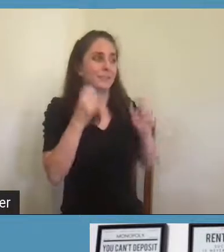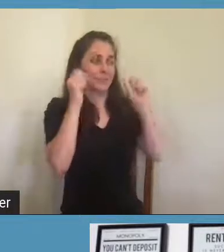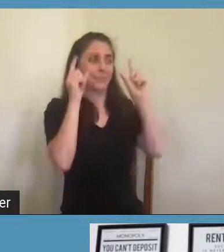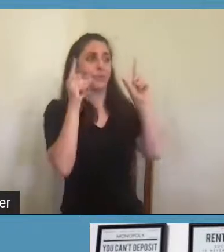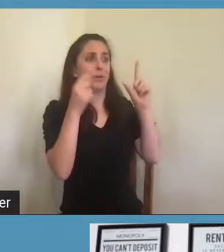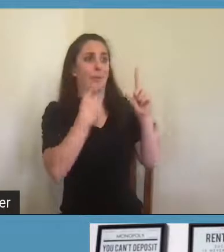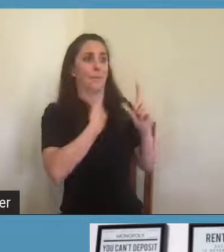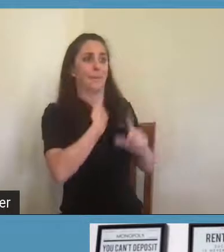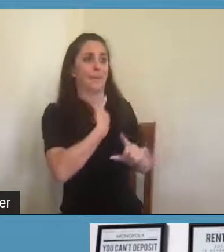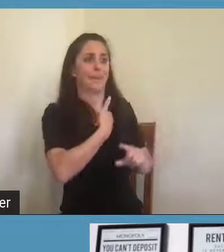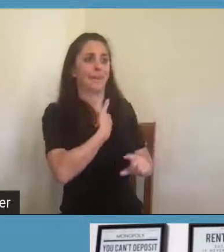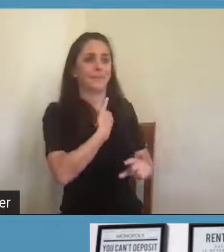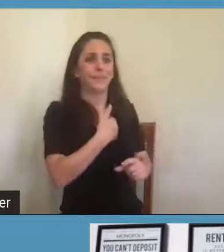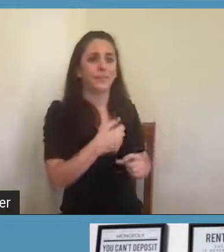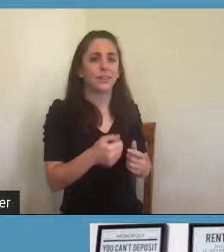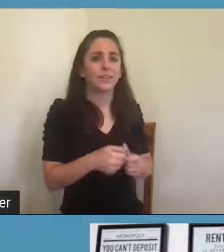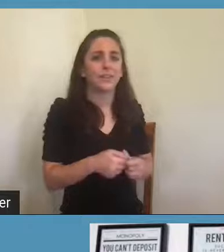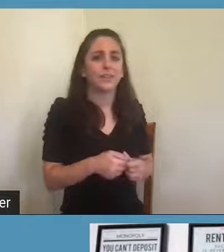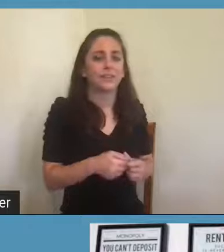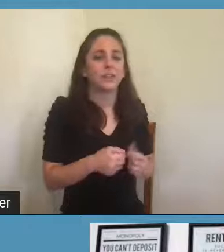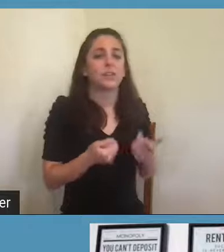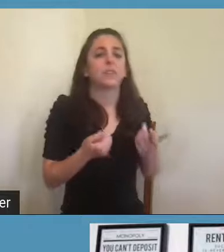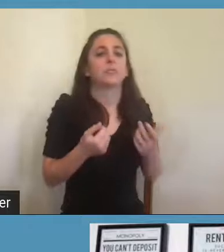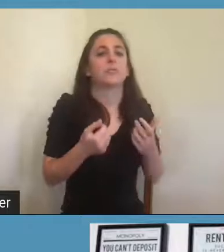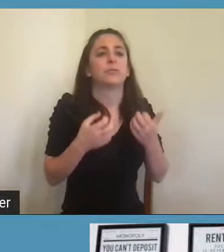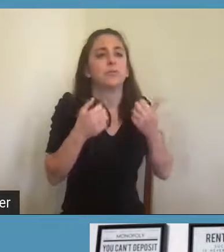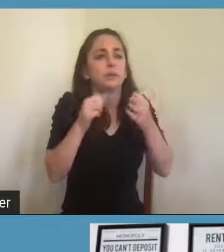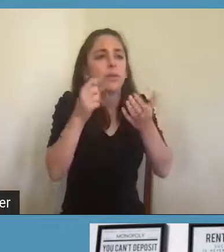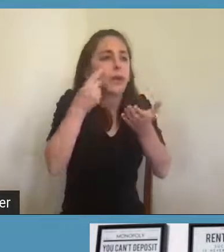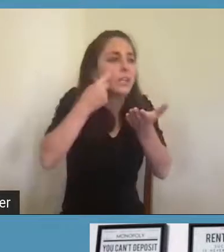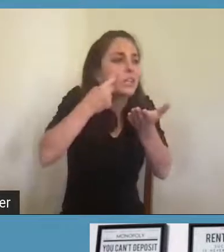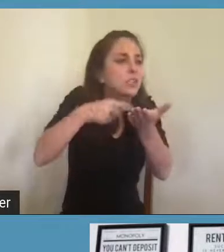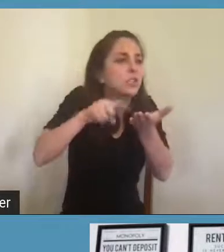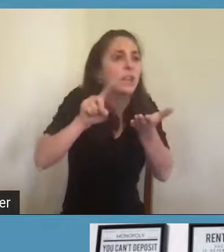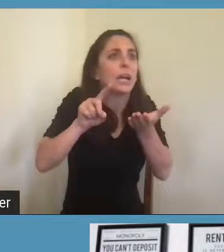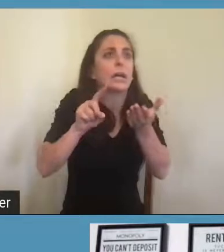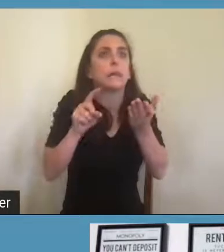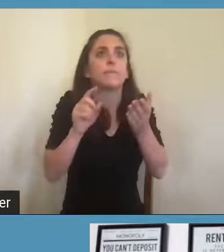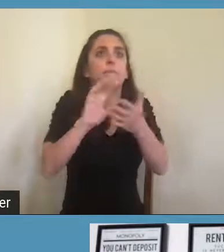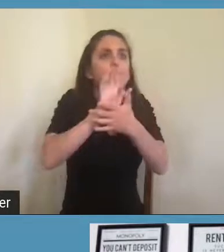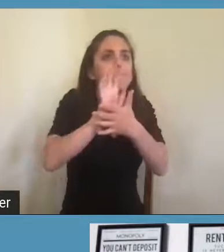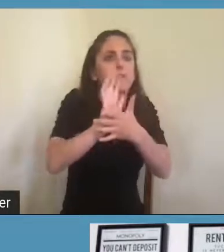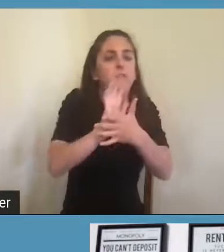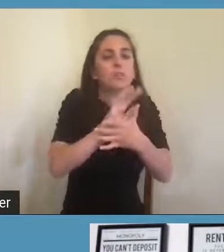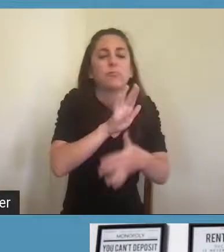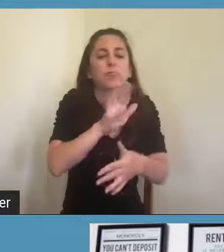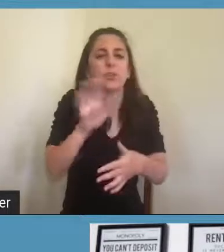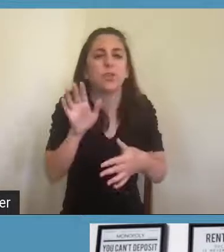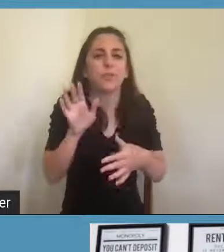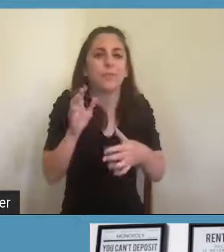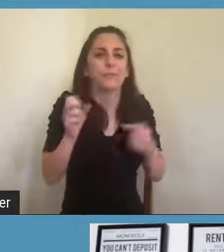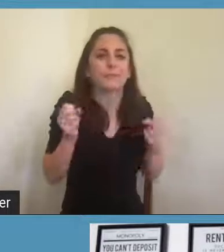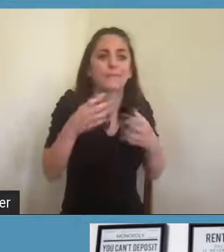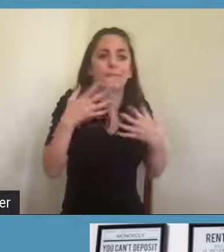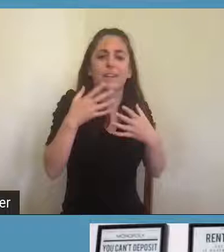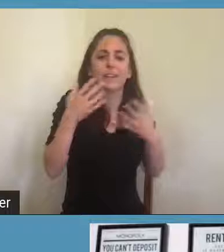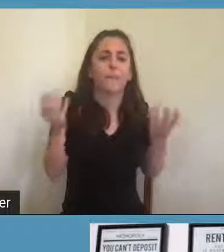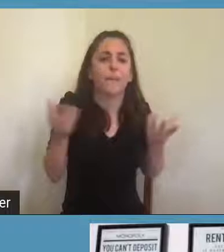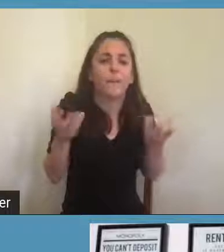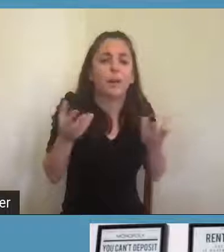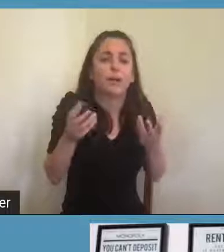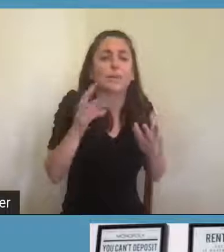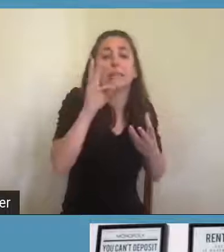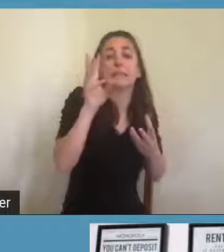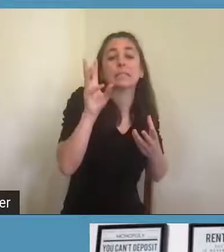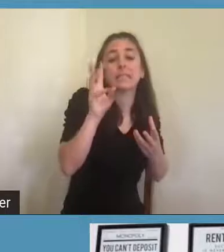I do kind of a pulse check of what are your biggest fears around video. Over 65% have told me